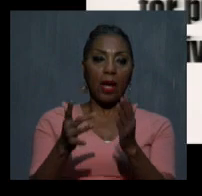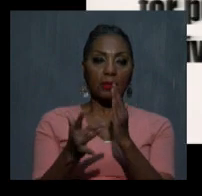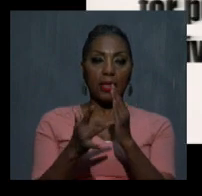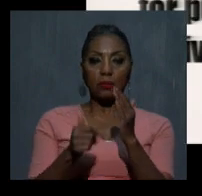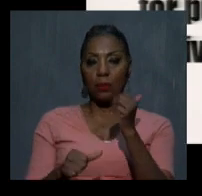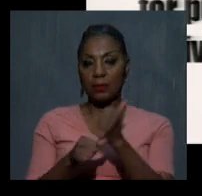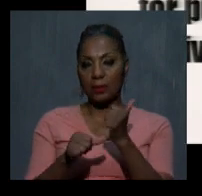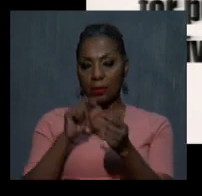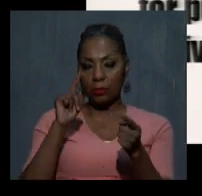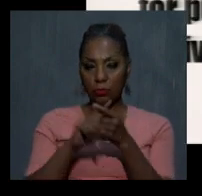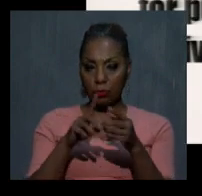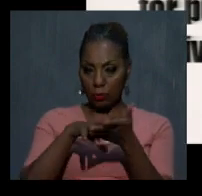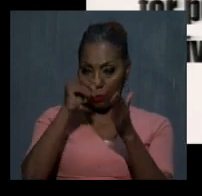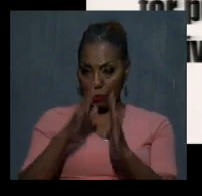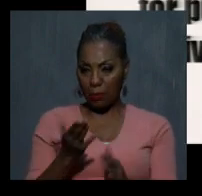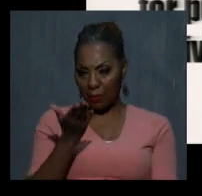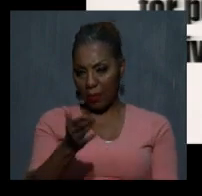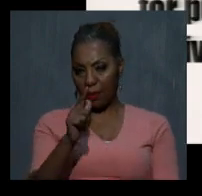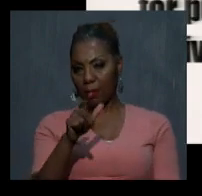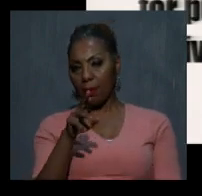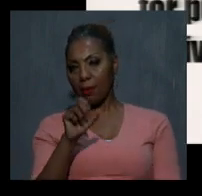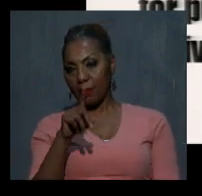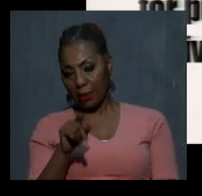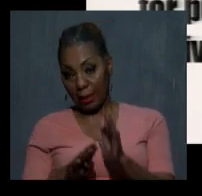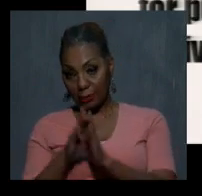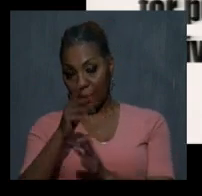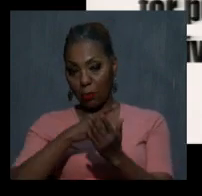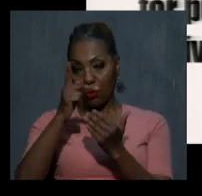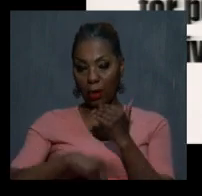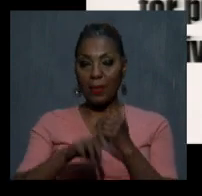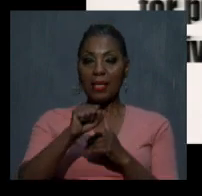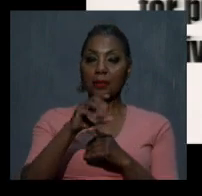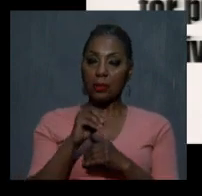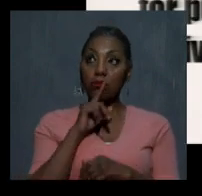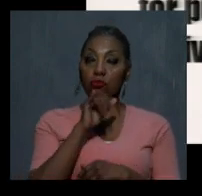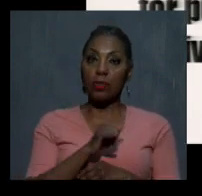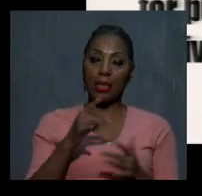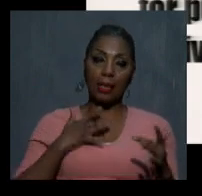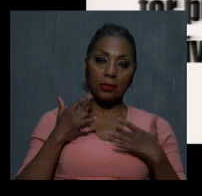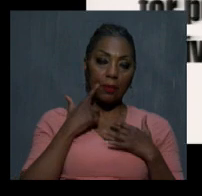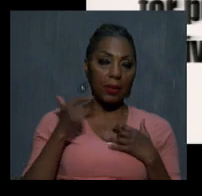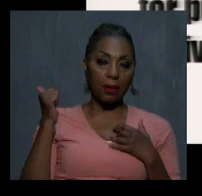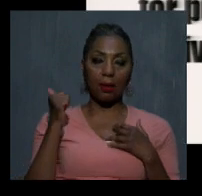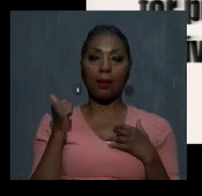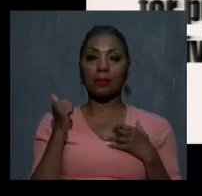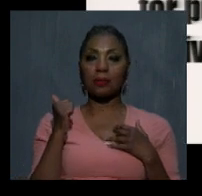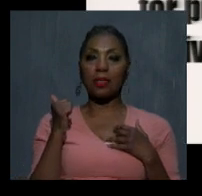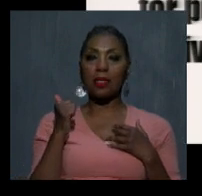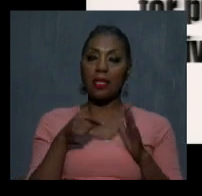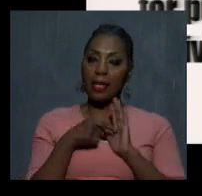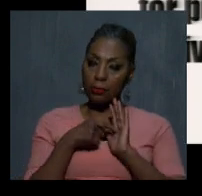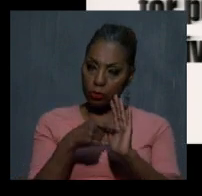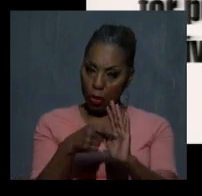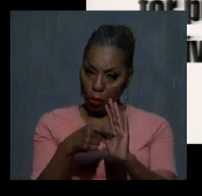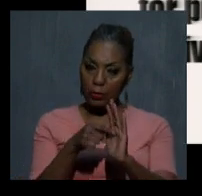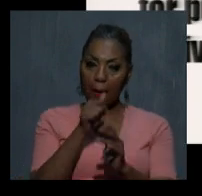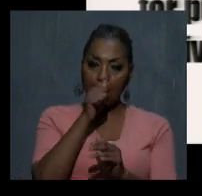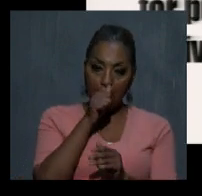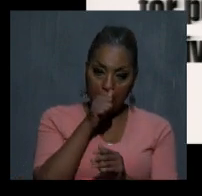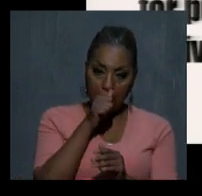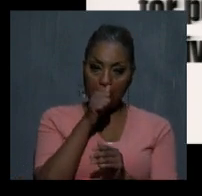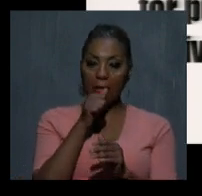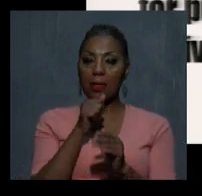assistance to the students at Little Rock School District Excel program. So it's really exciting because it shows a